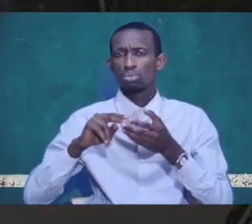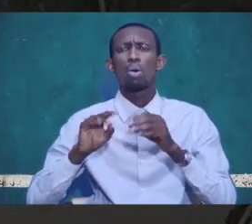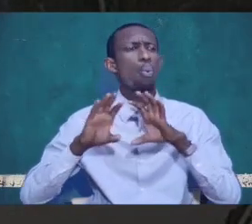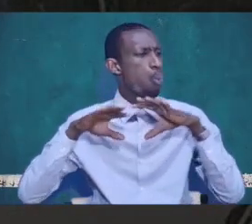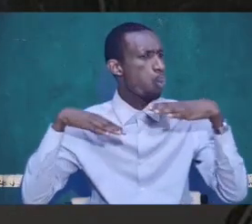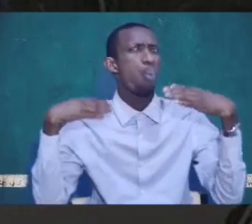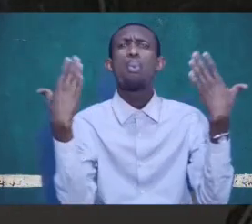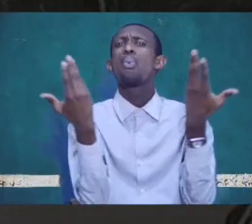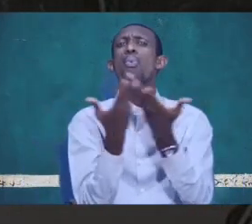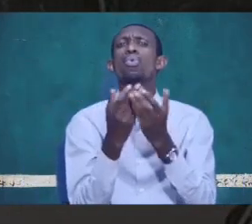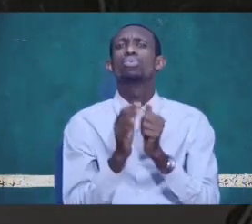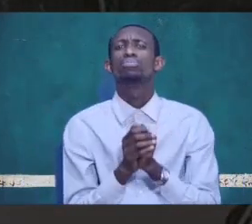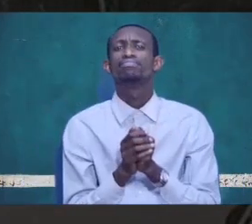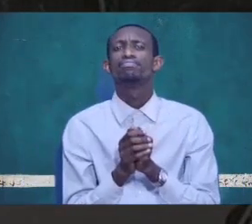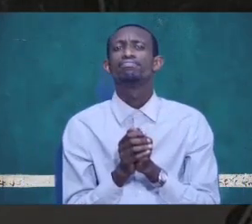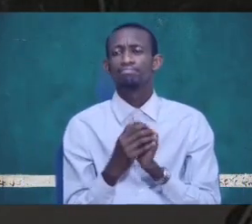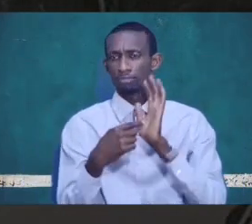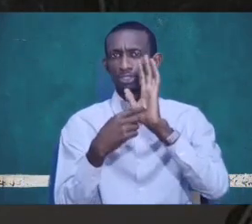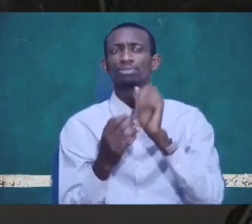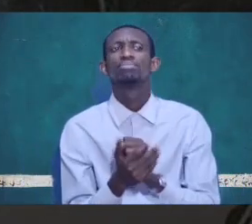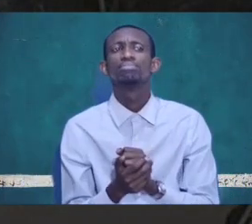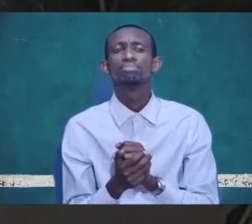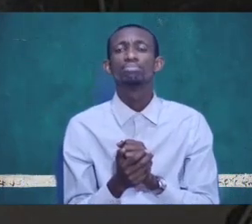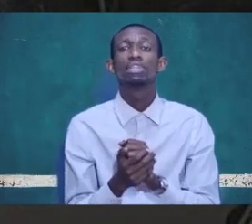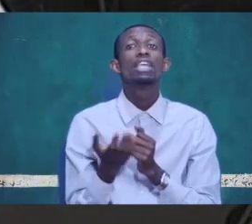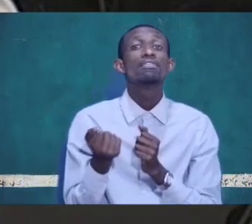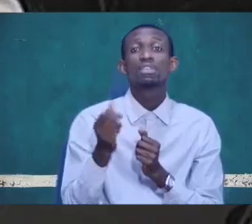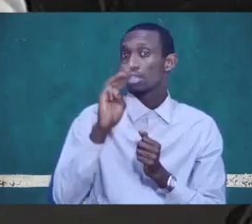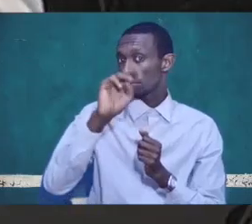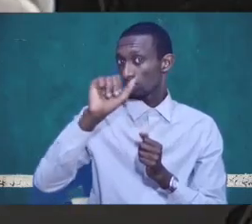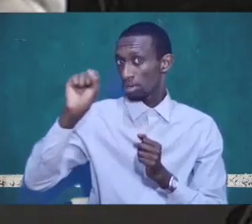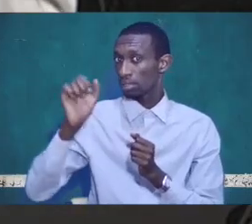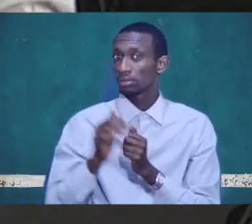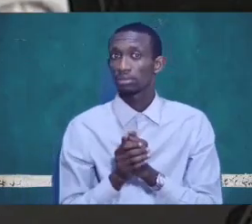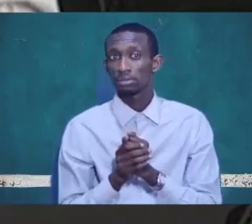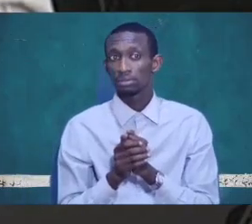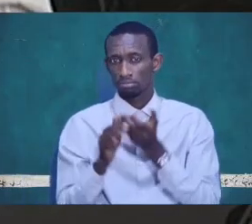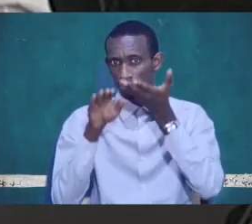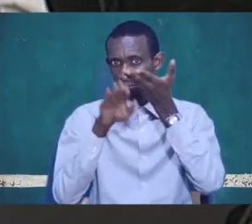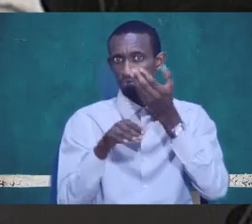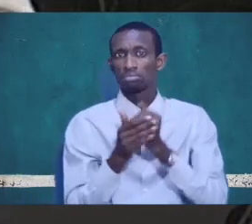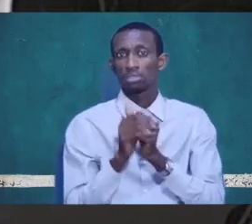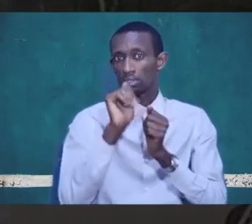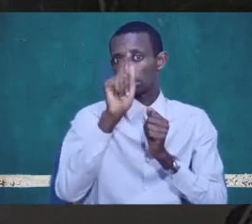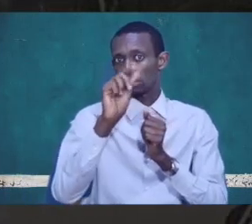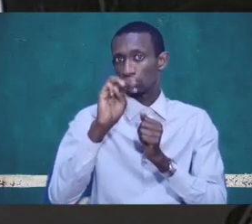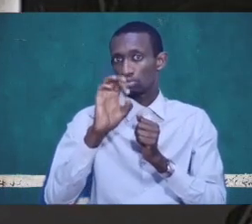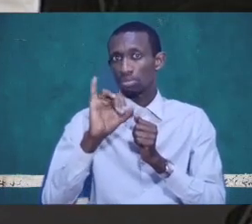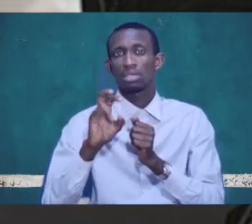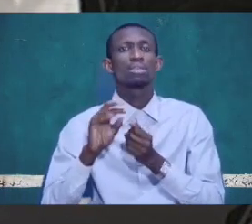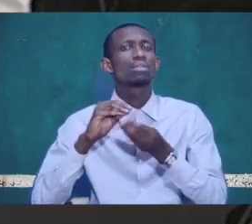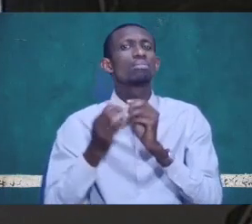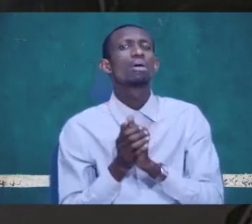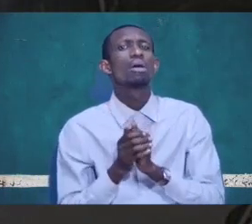a given element whose mass and atomic numbers are known. So